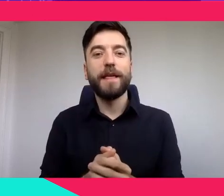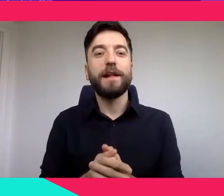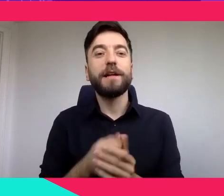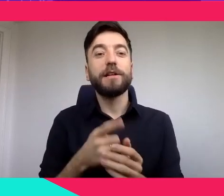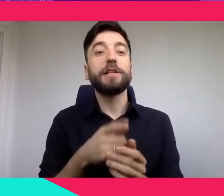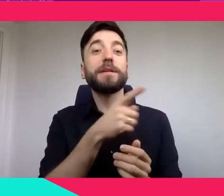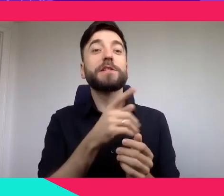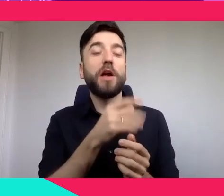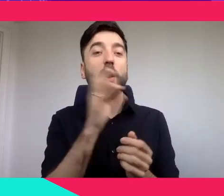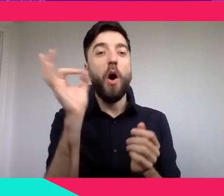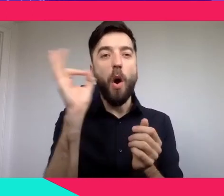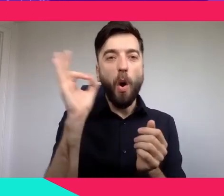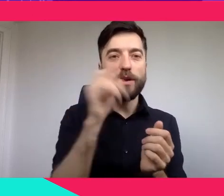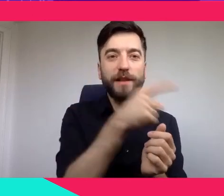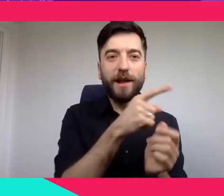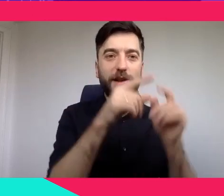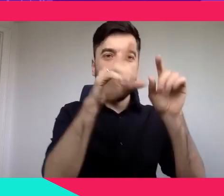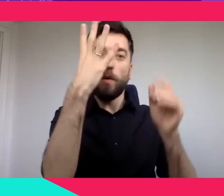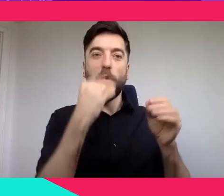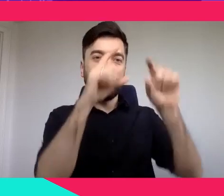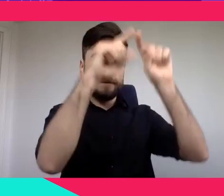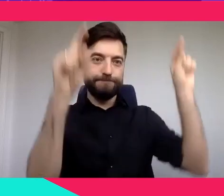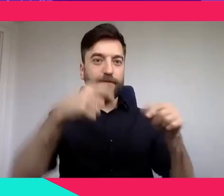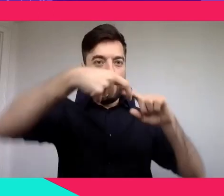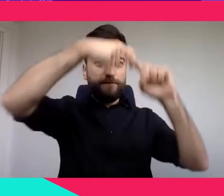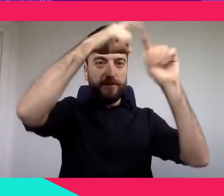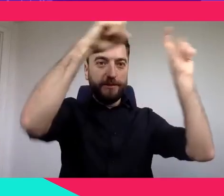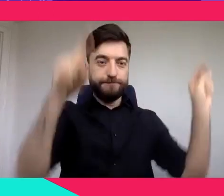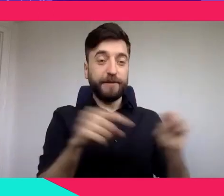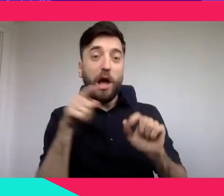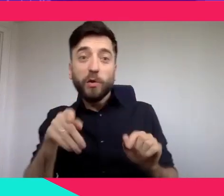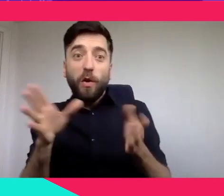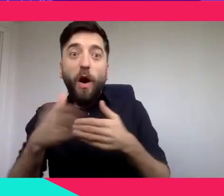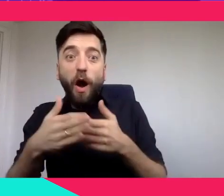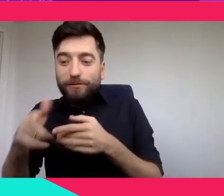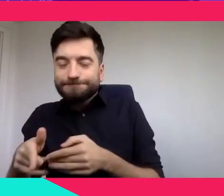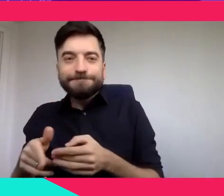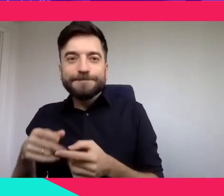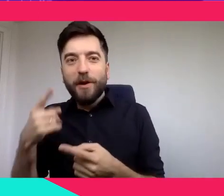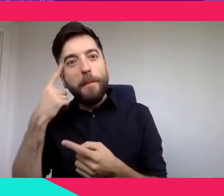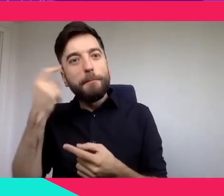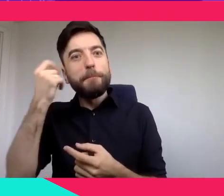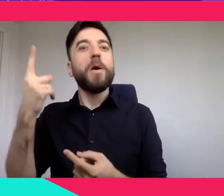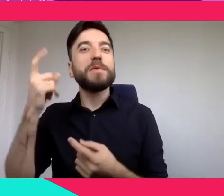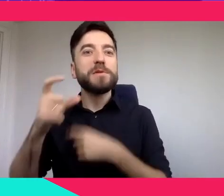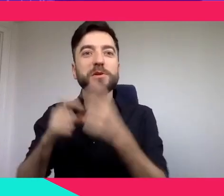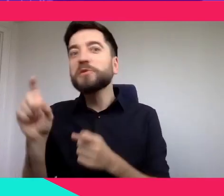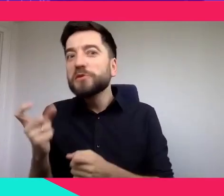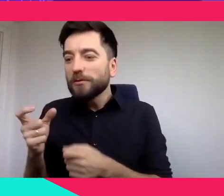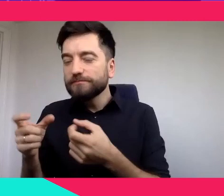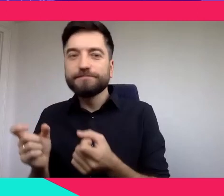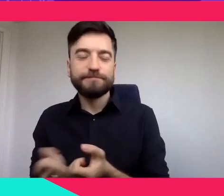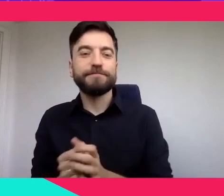are very keen to show our users is that digitization doesn't just